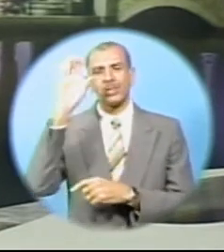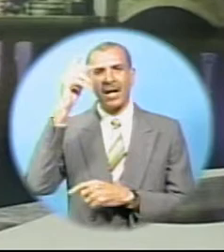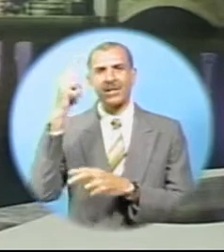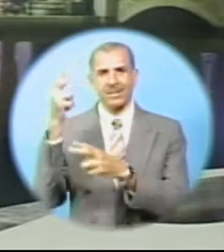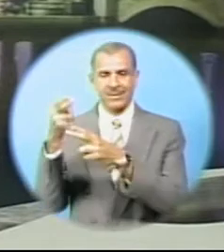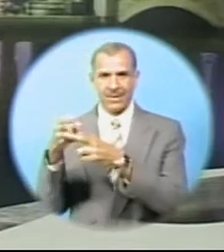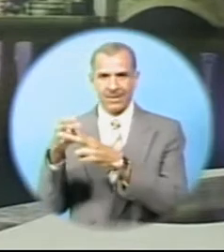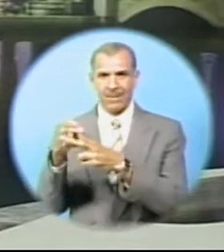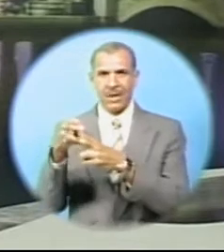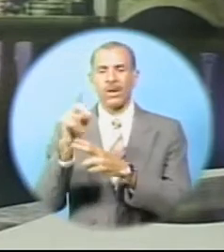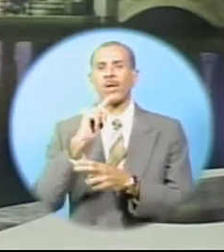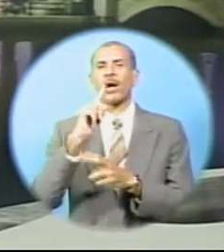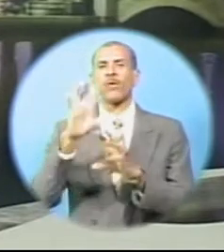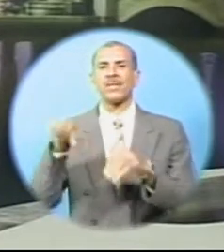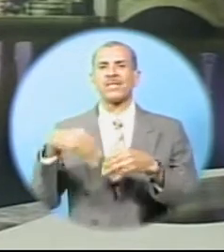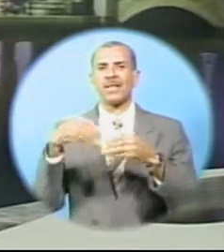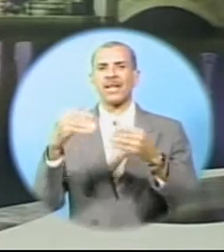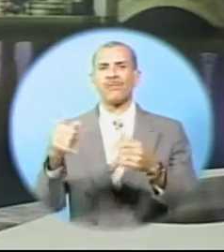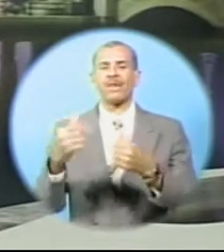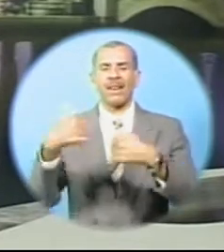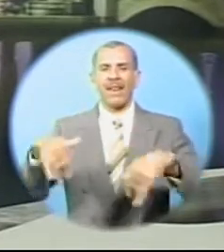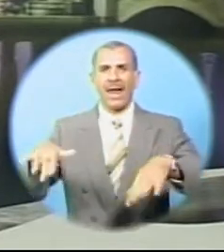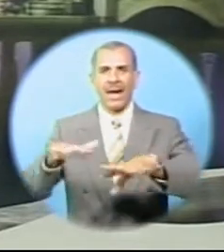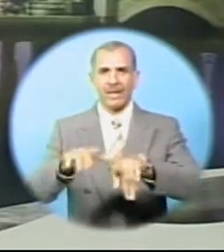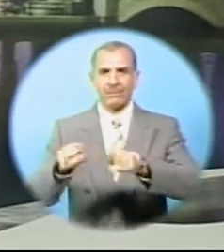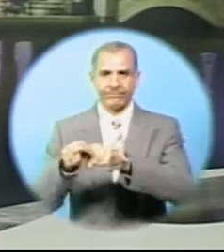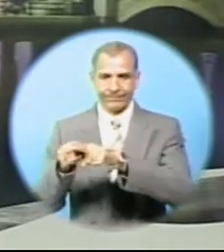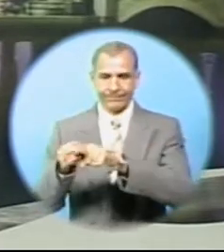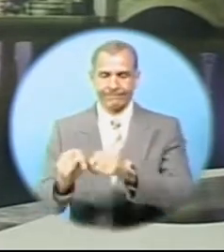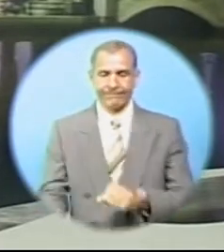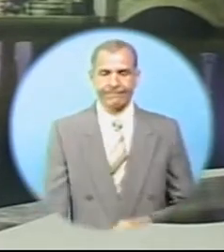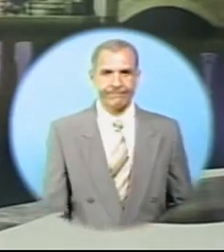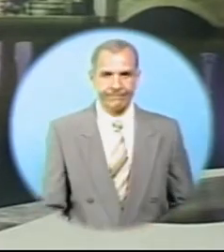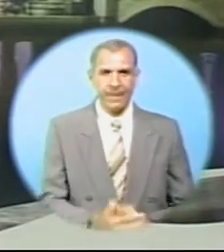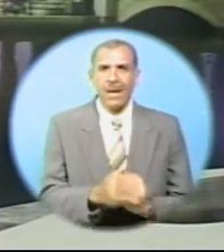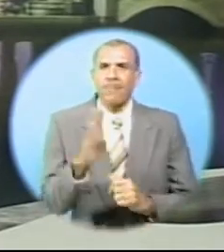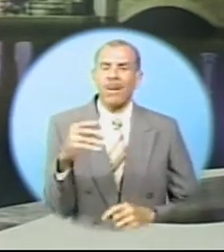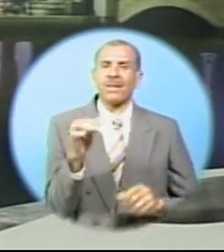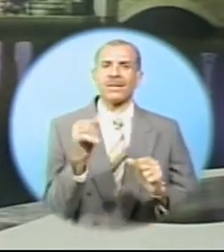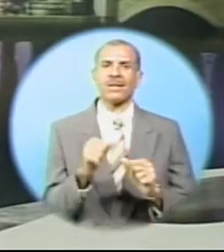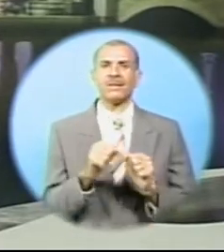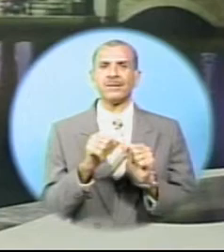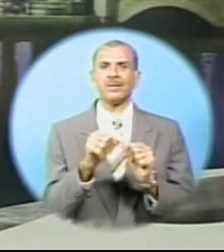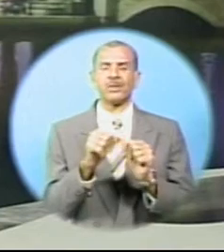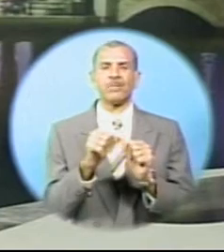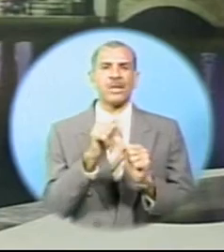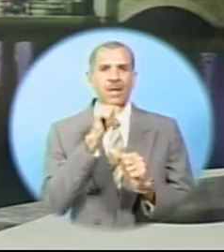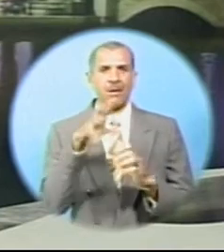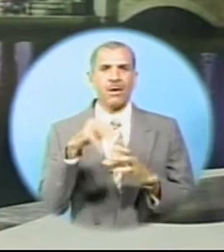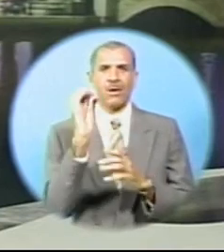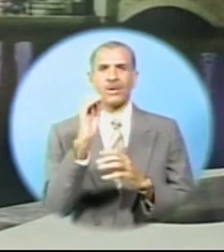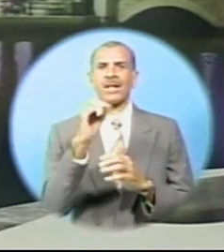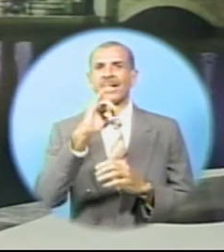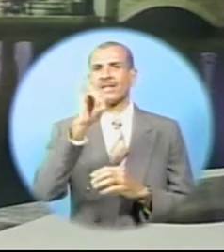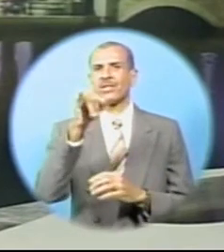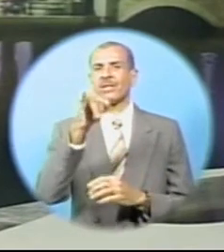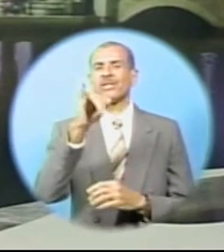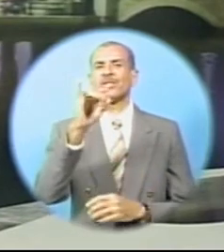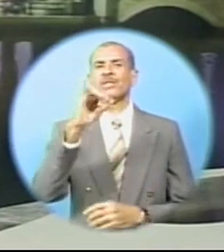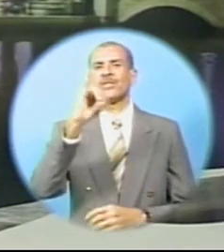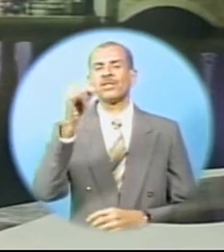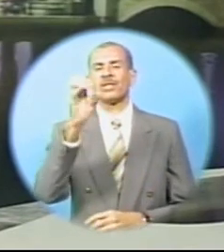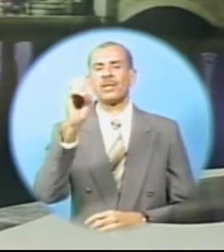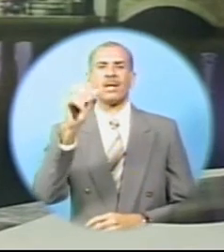Charles is also due to receive a plot of land. Barbados remain unbeaten in the ongoing Jean-Pierre Under-16